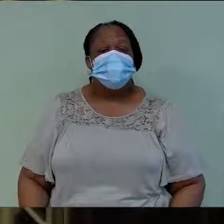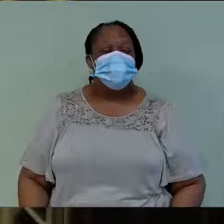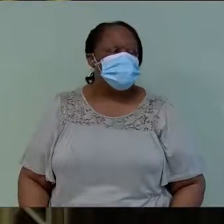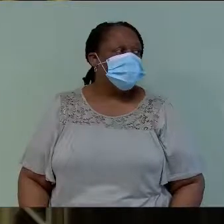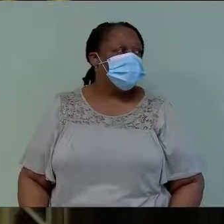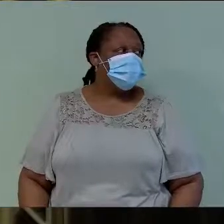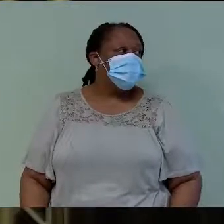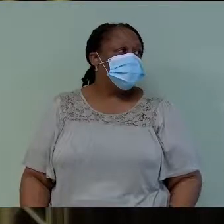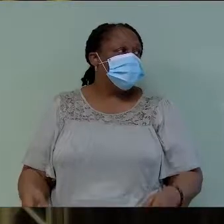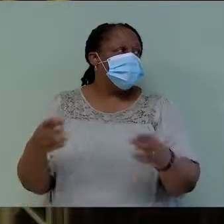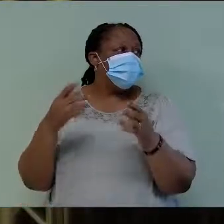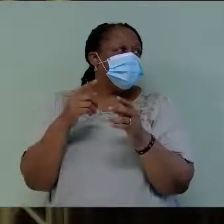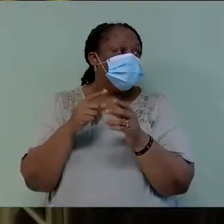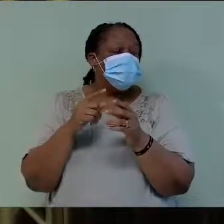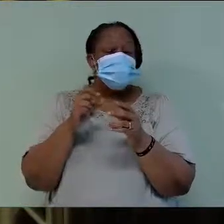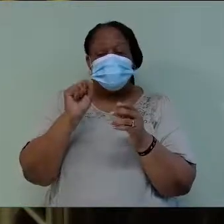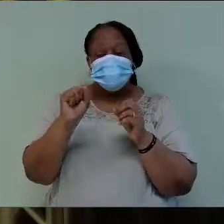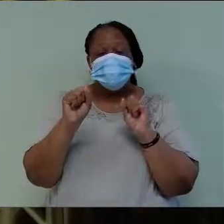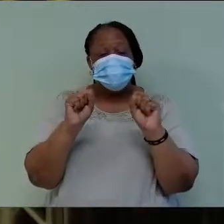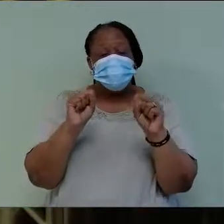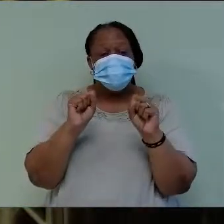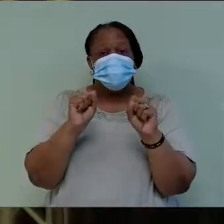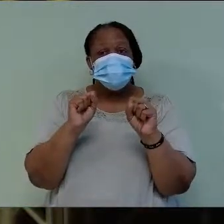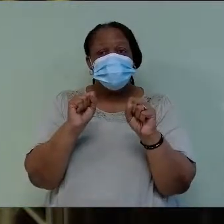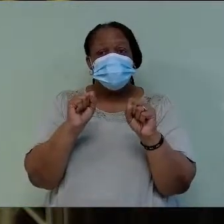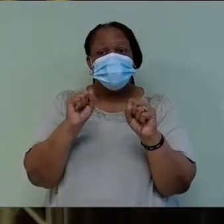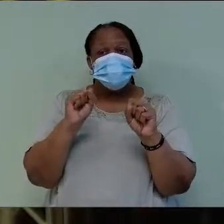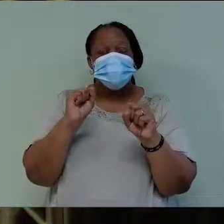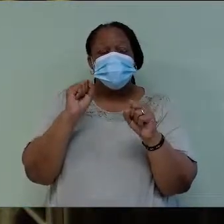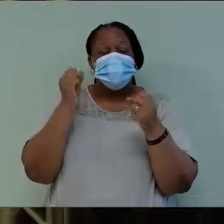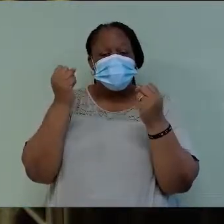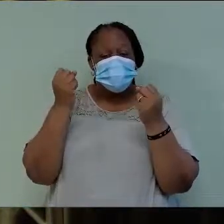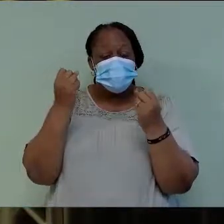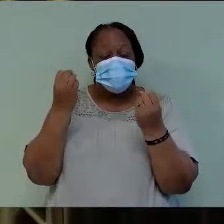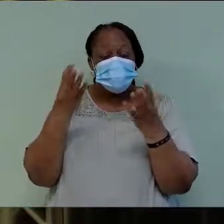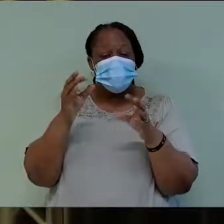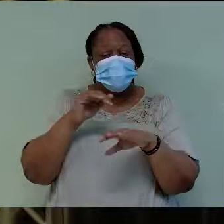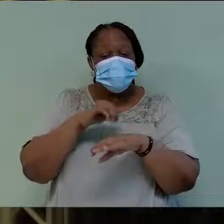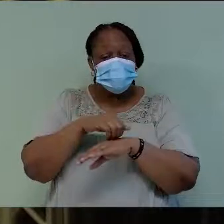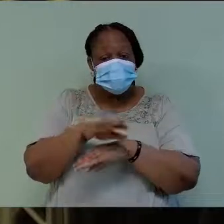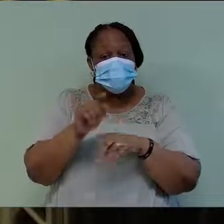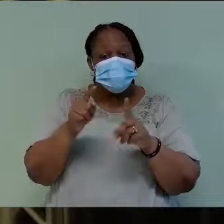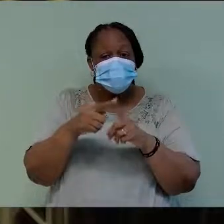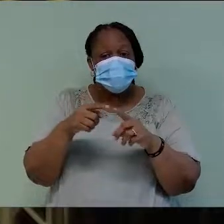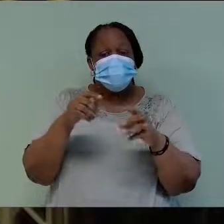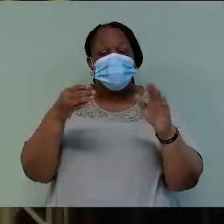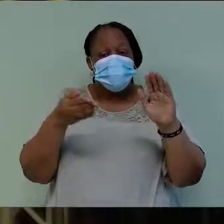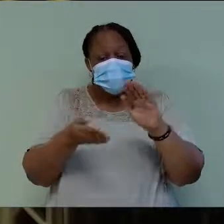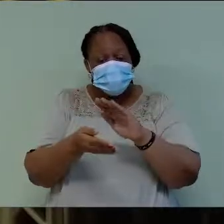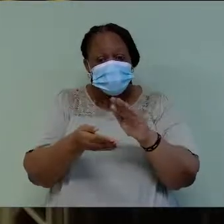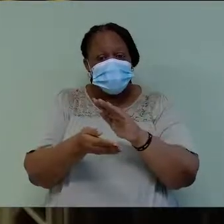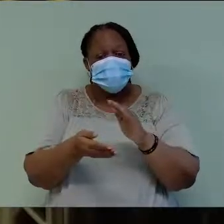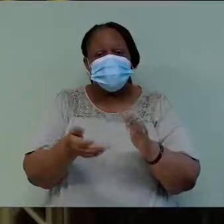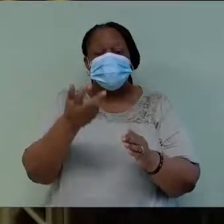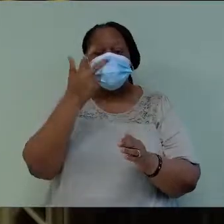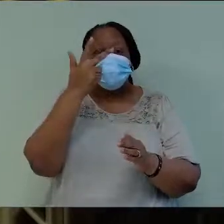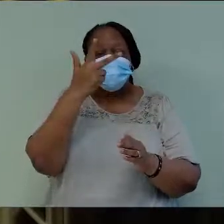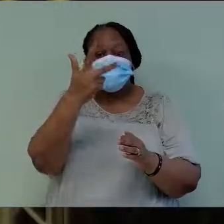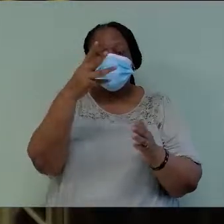to Social Security, the total sent to accounts for payment is approximately